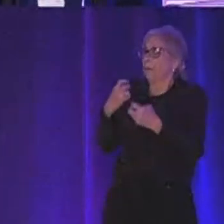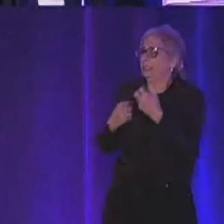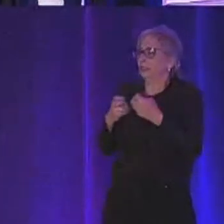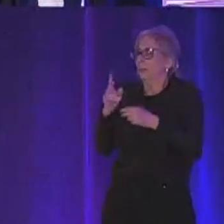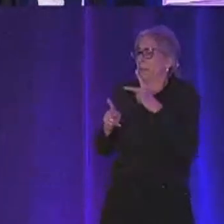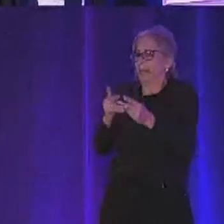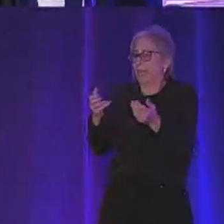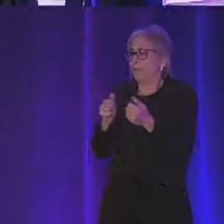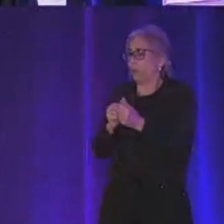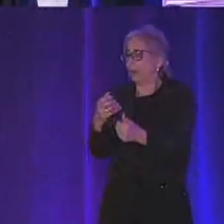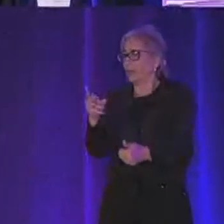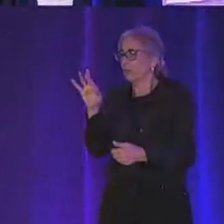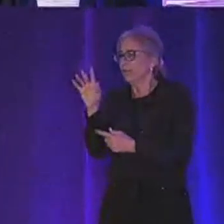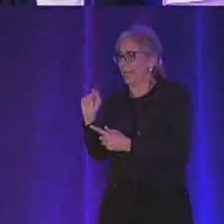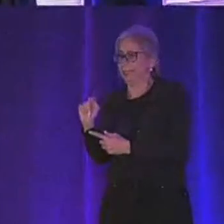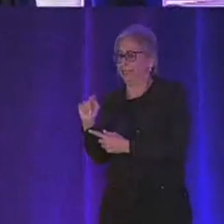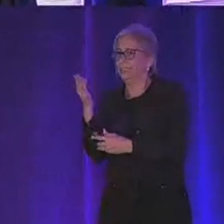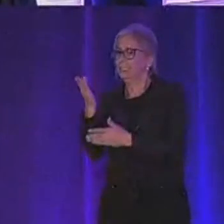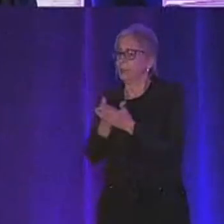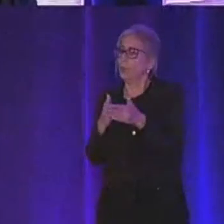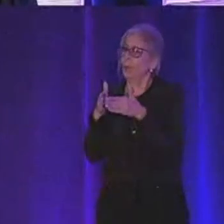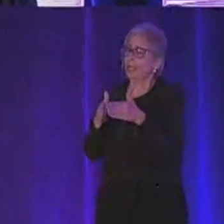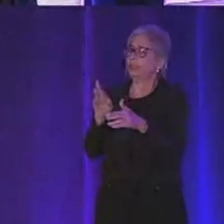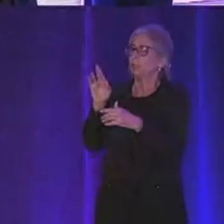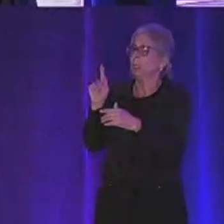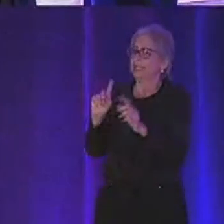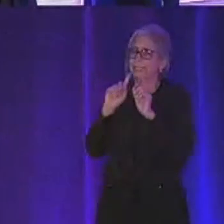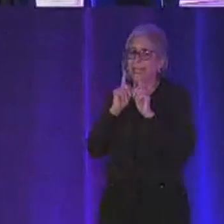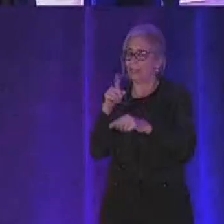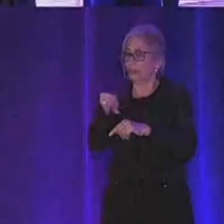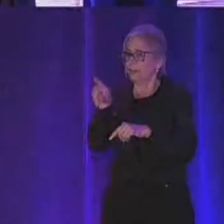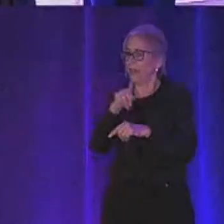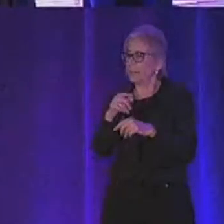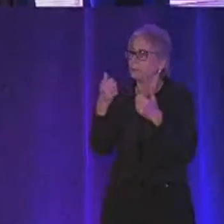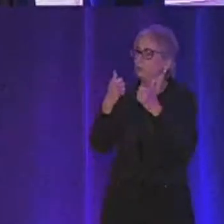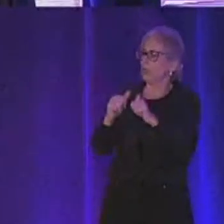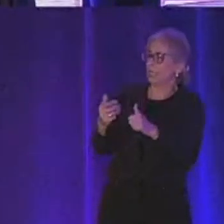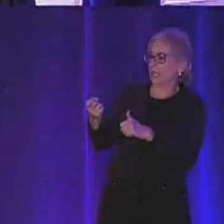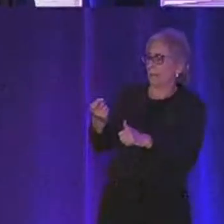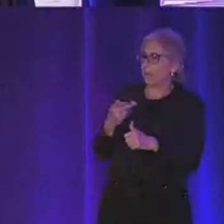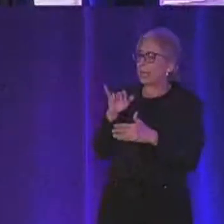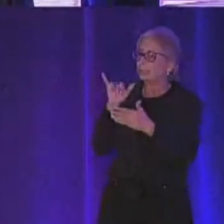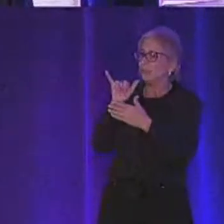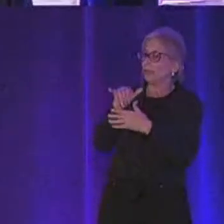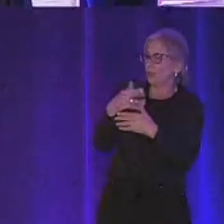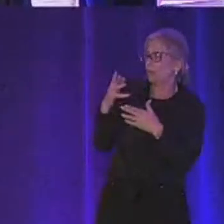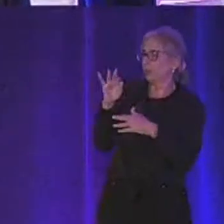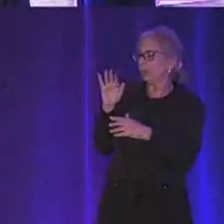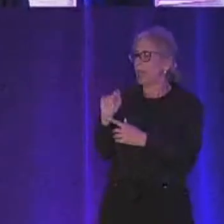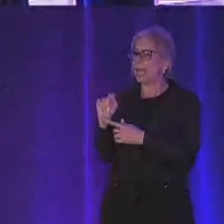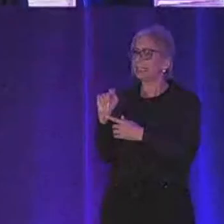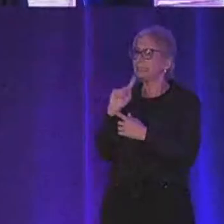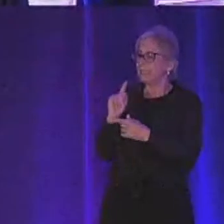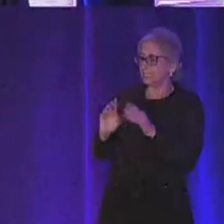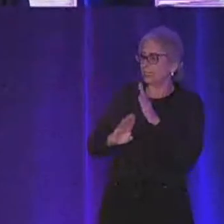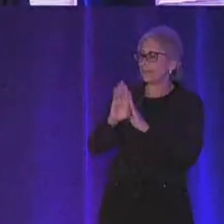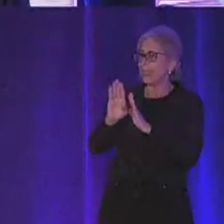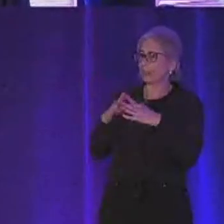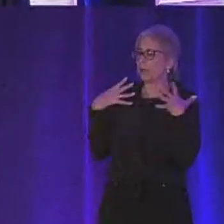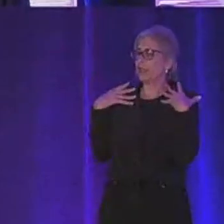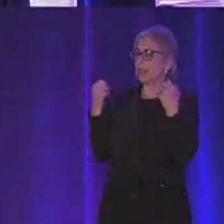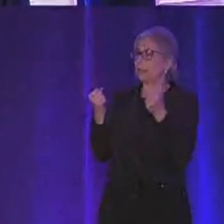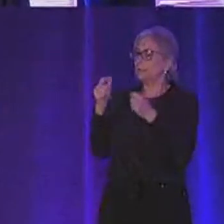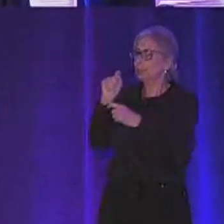React, and those are some ways React is answering them while trying to kind of get back to this React is a developer help